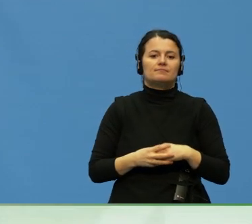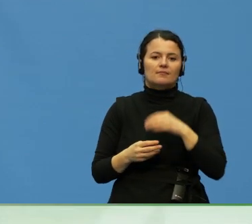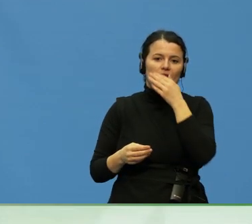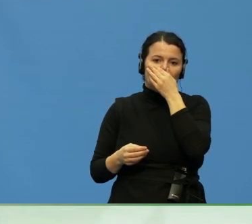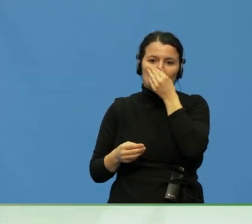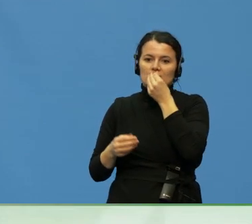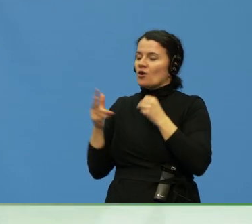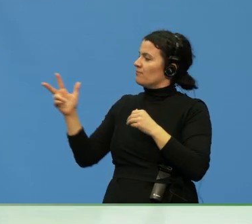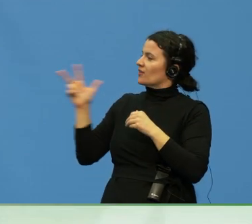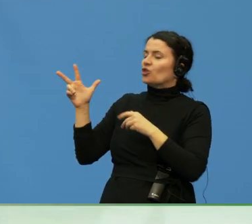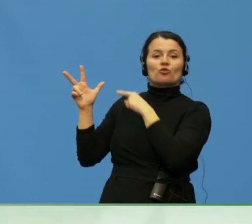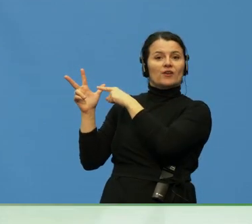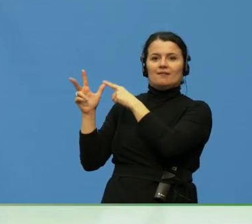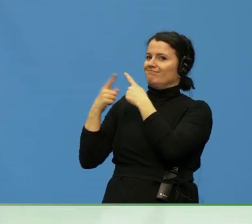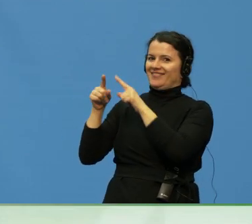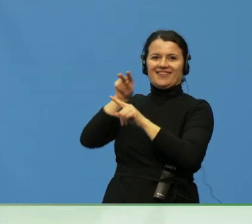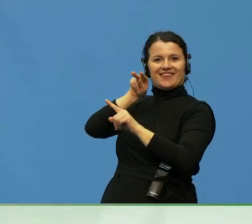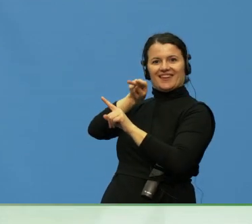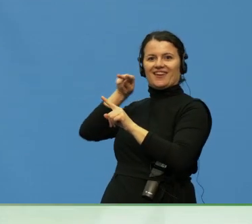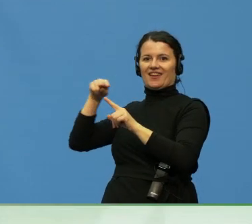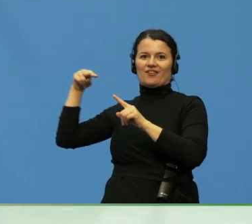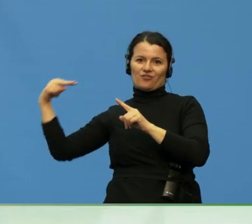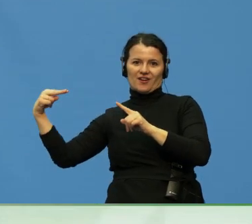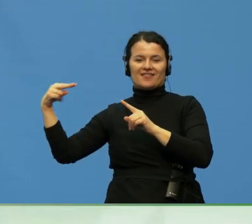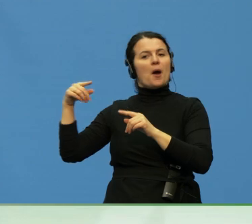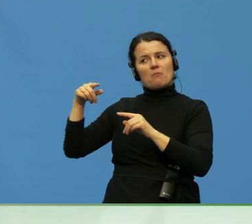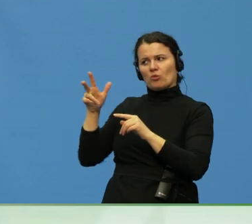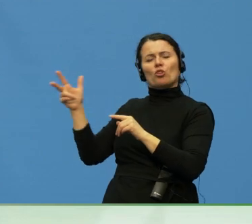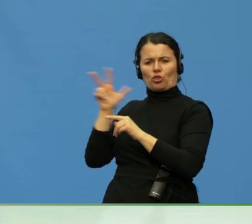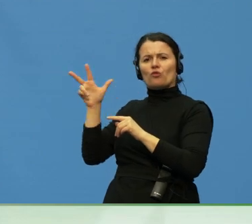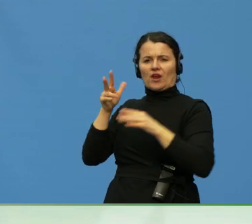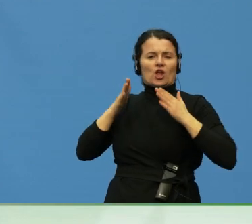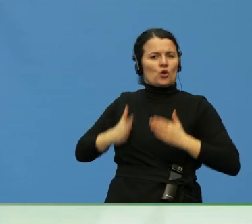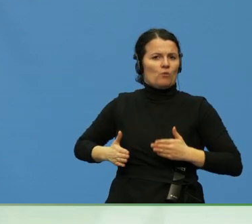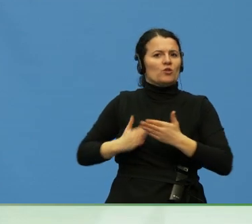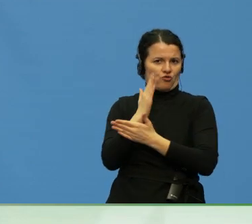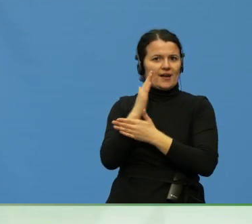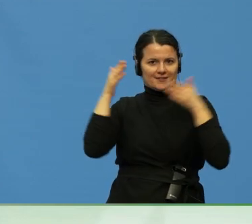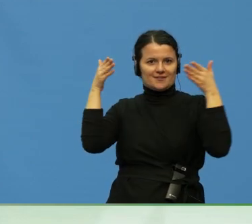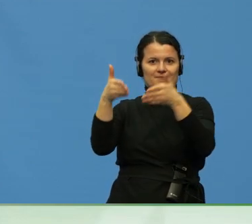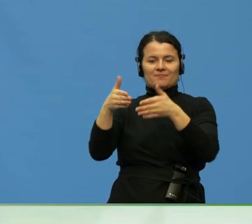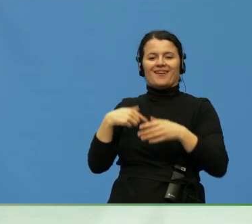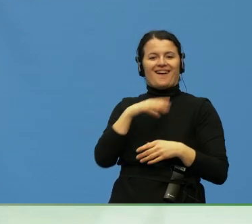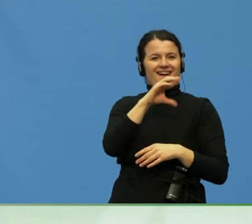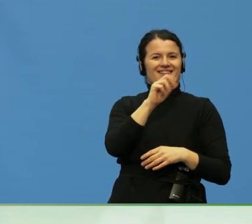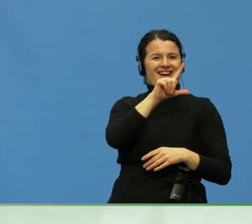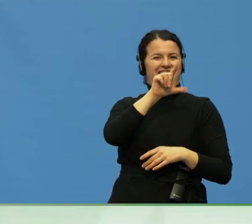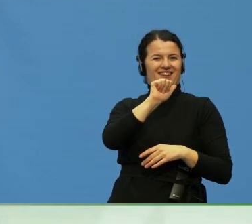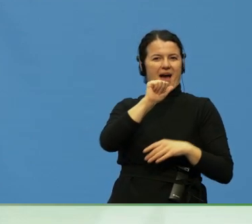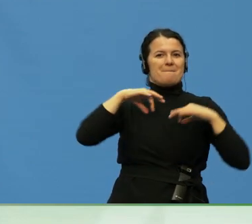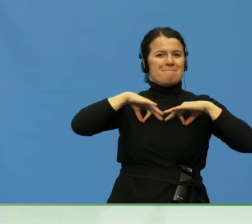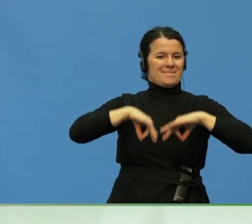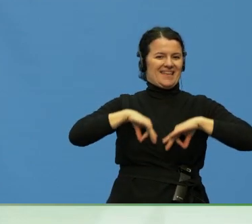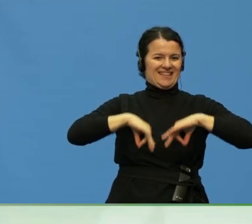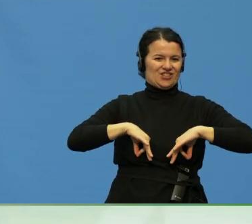each bring a different dimension of the human rights perspective. Carla is a former minister who championed and enforced the Accessibility Canada